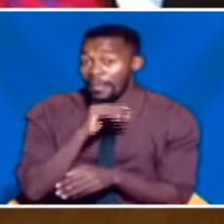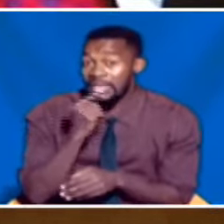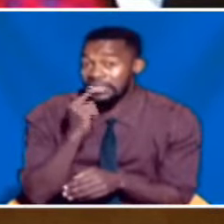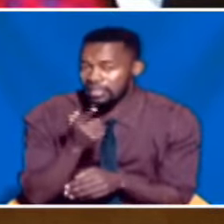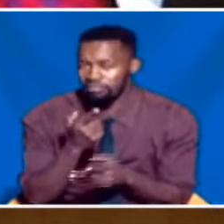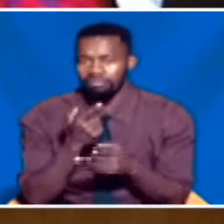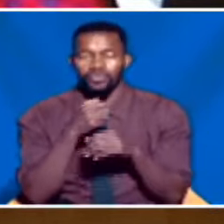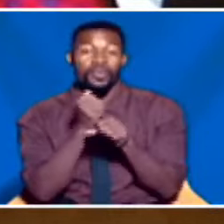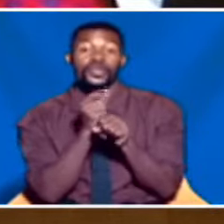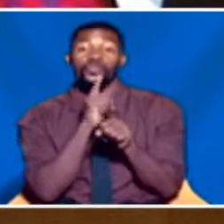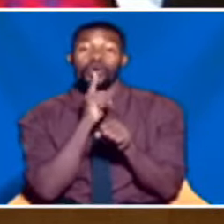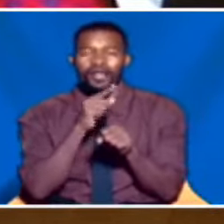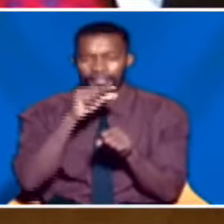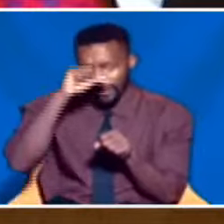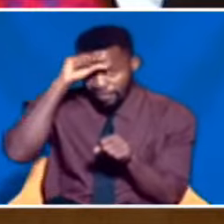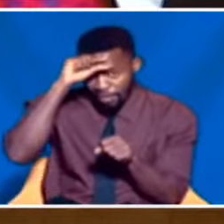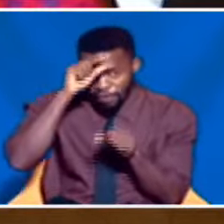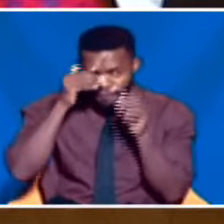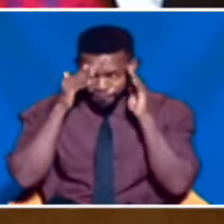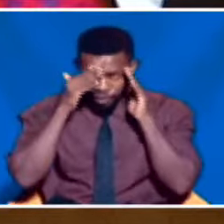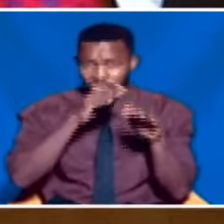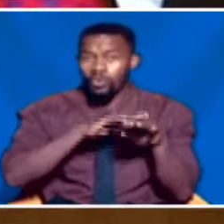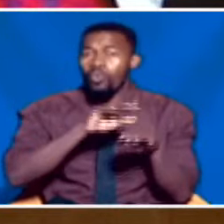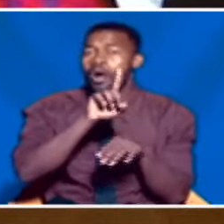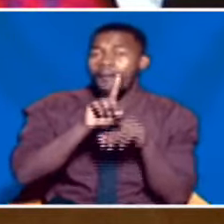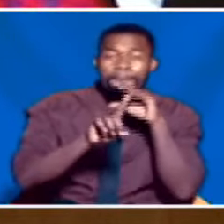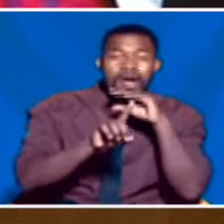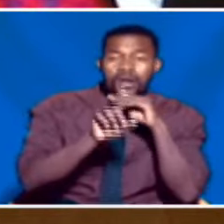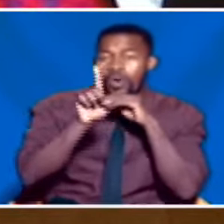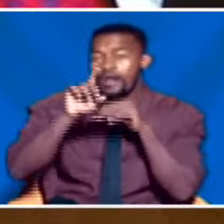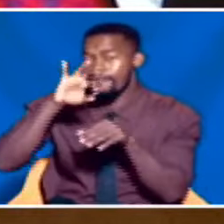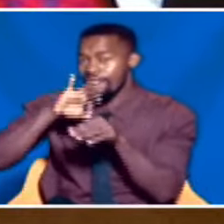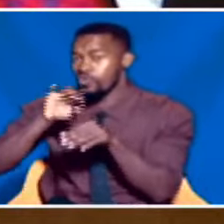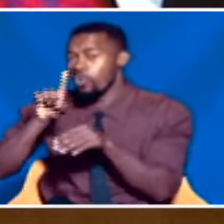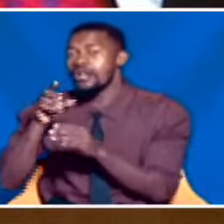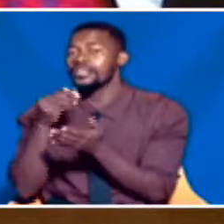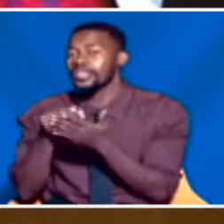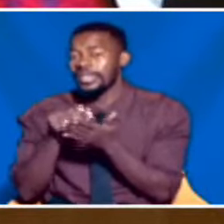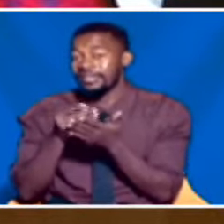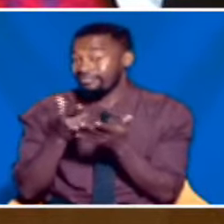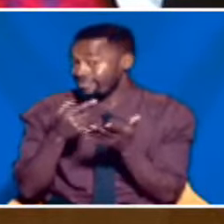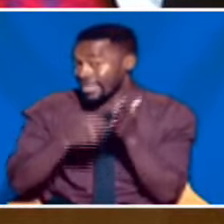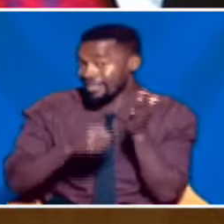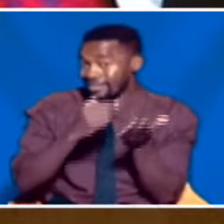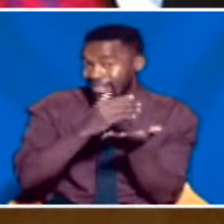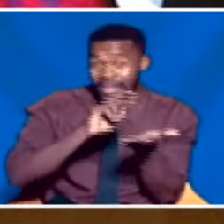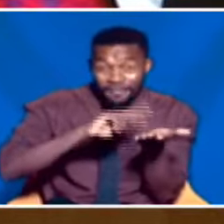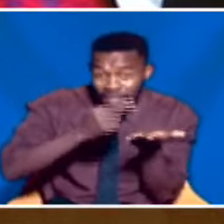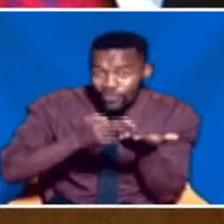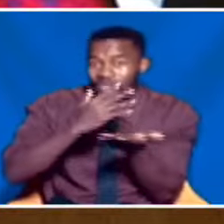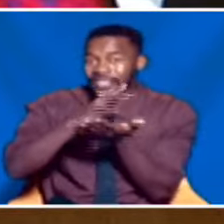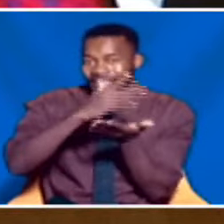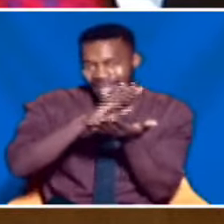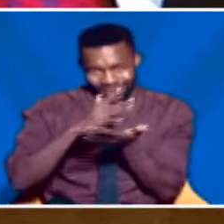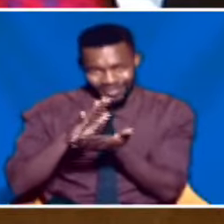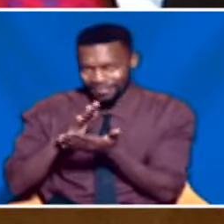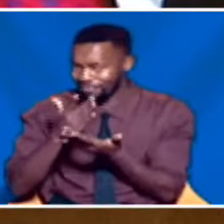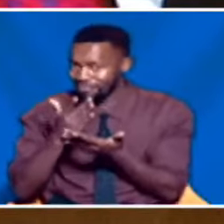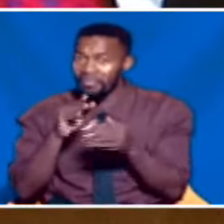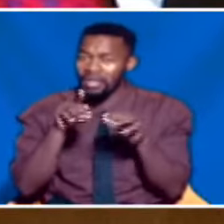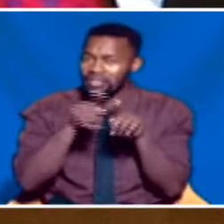the government adopts the one-man, one-vote, one-shilling revenue-sharing formula. The opposition chief has also